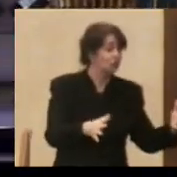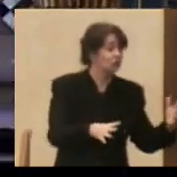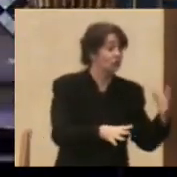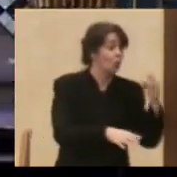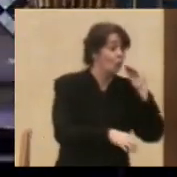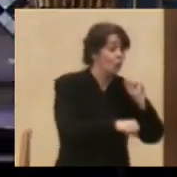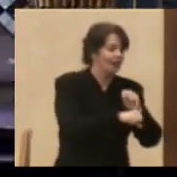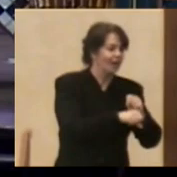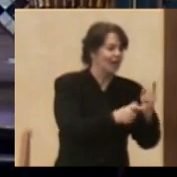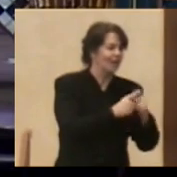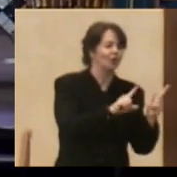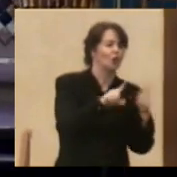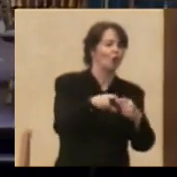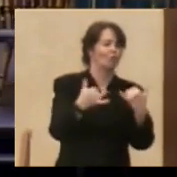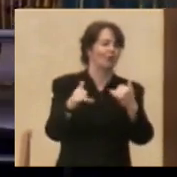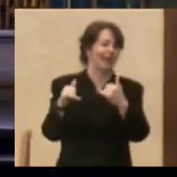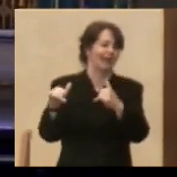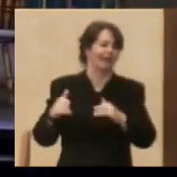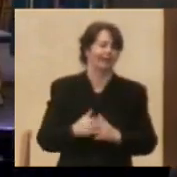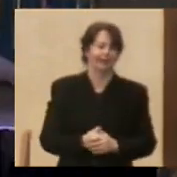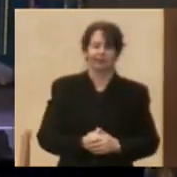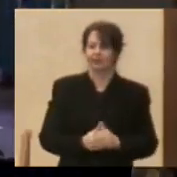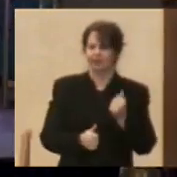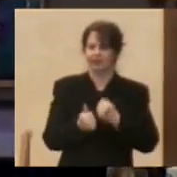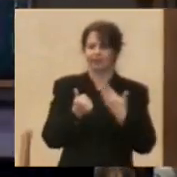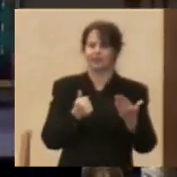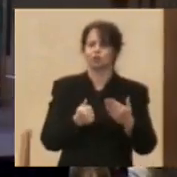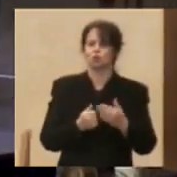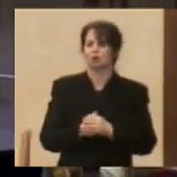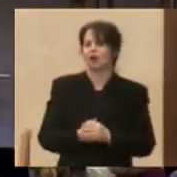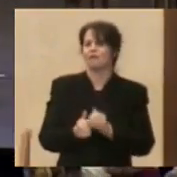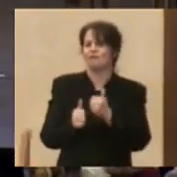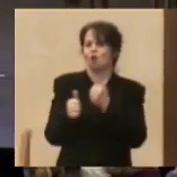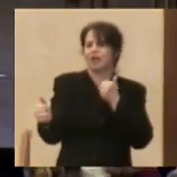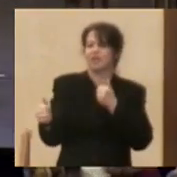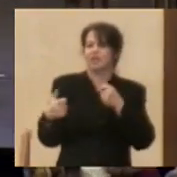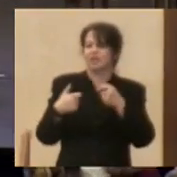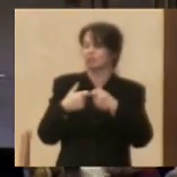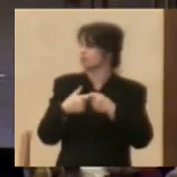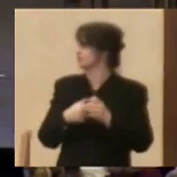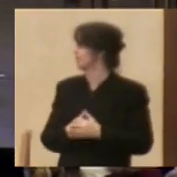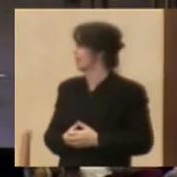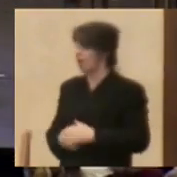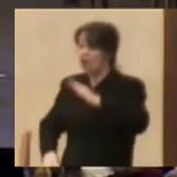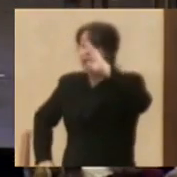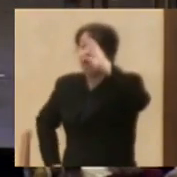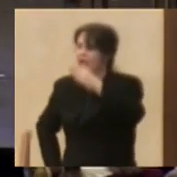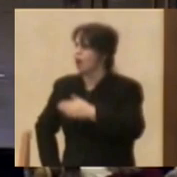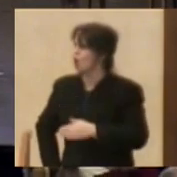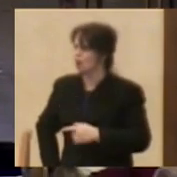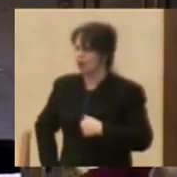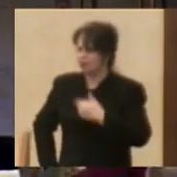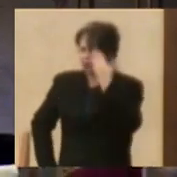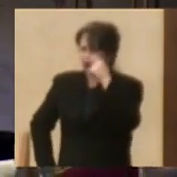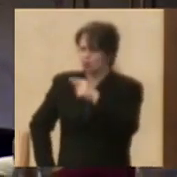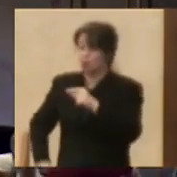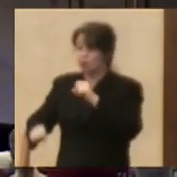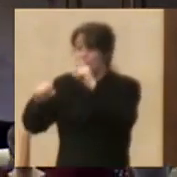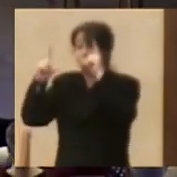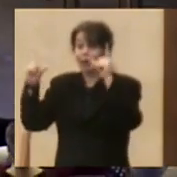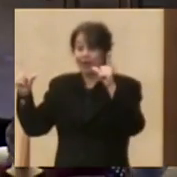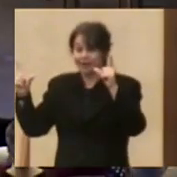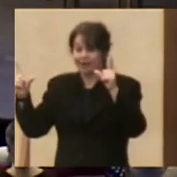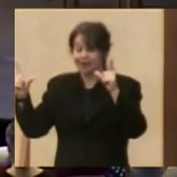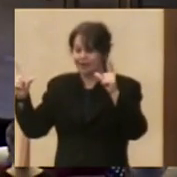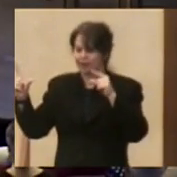and play. Anything to get off those electronics. Oh, hi, Darren. I didn't expect that you'd be awake. Oh,